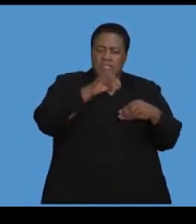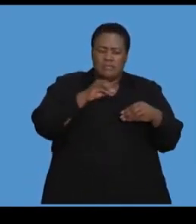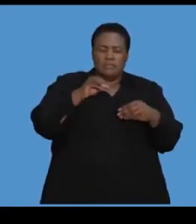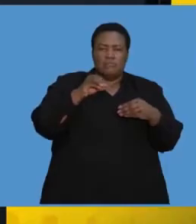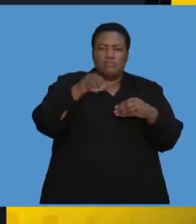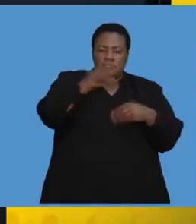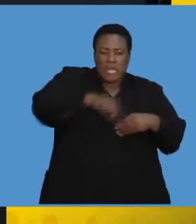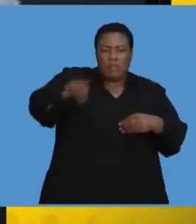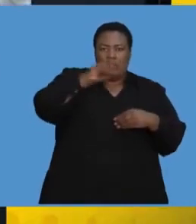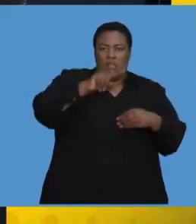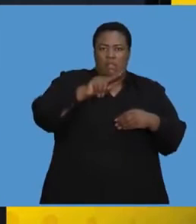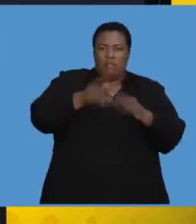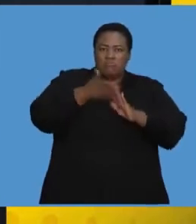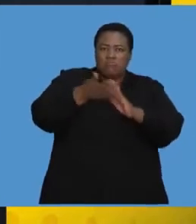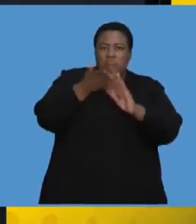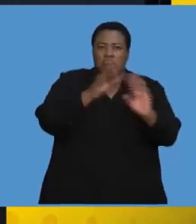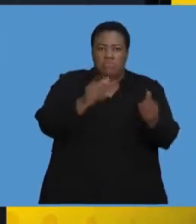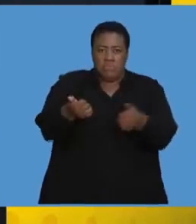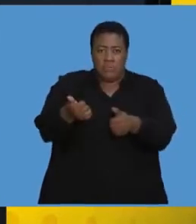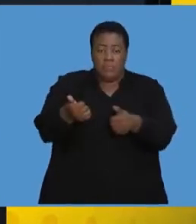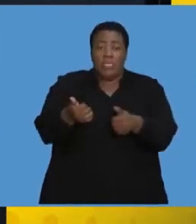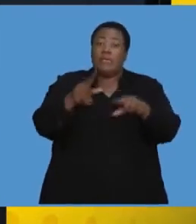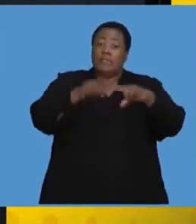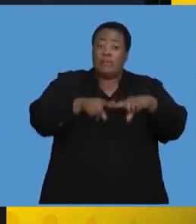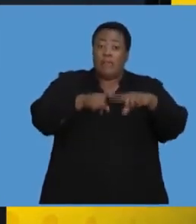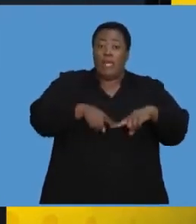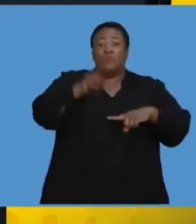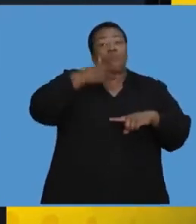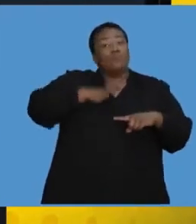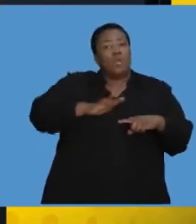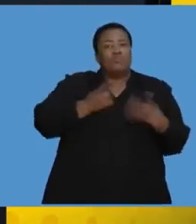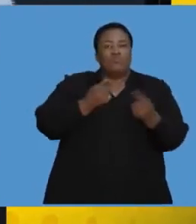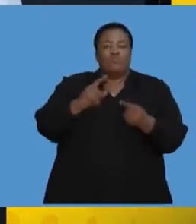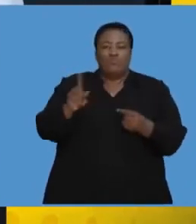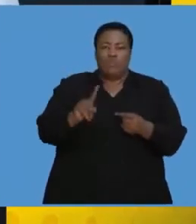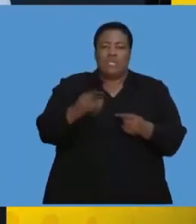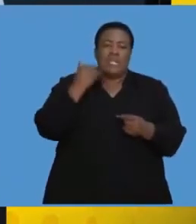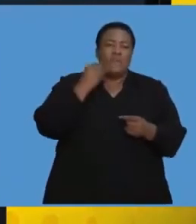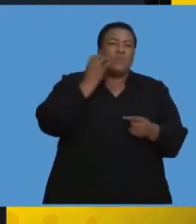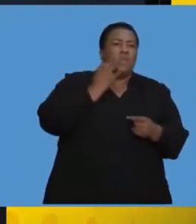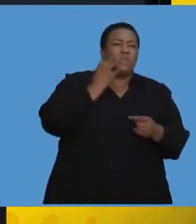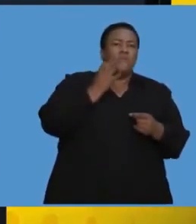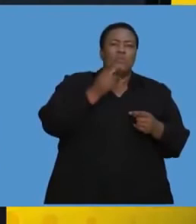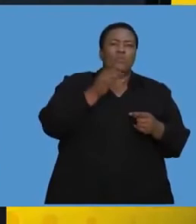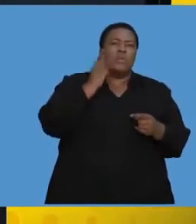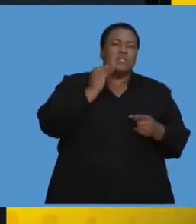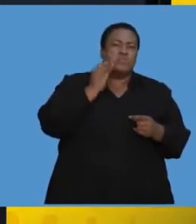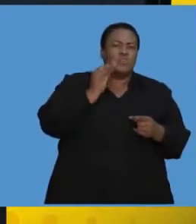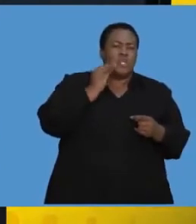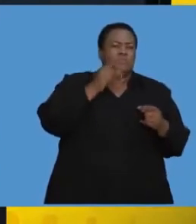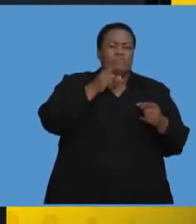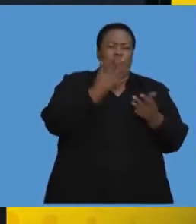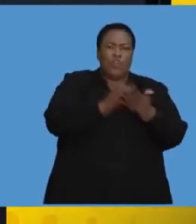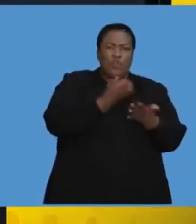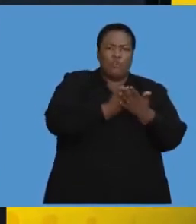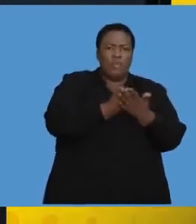boys and girls, it depends on what you want to attempt. For example, if we are experiencing an expansion in the economy, then you